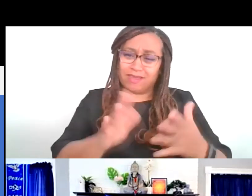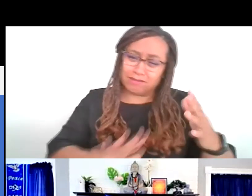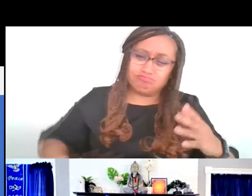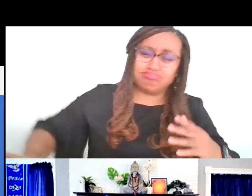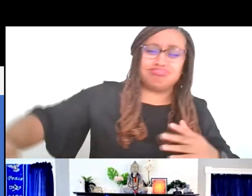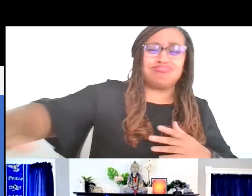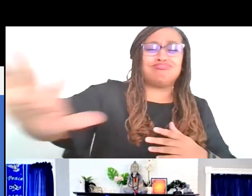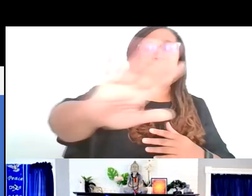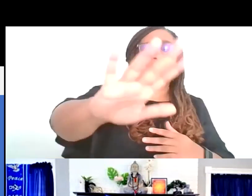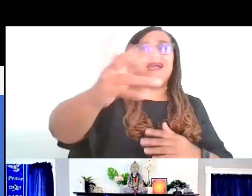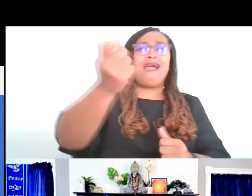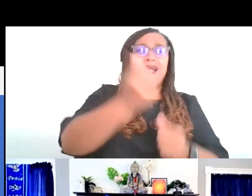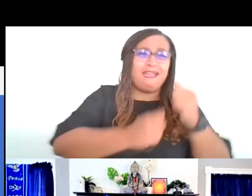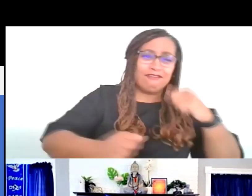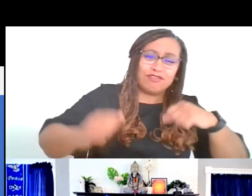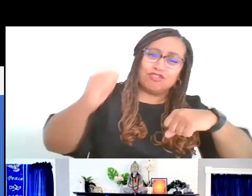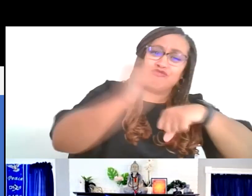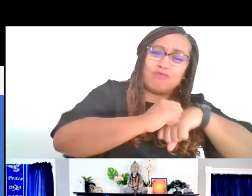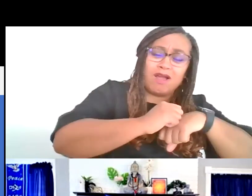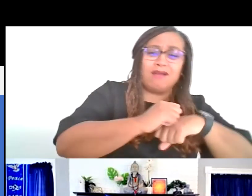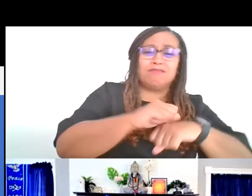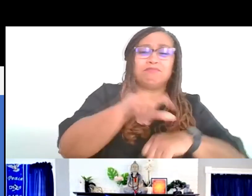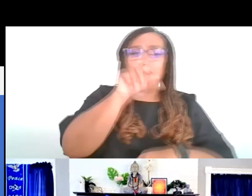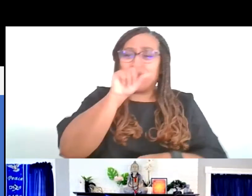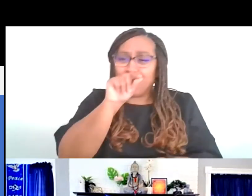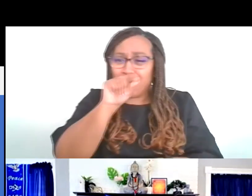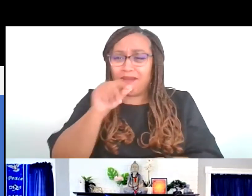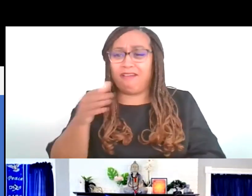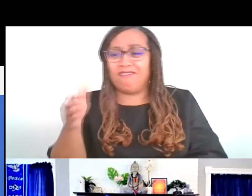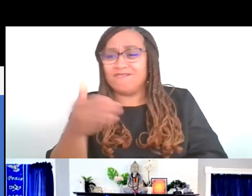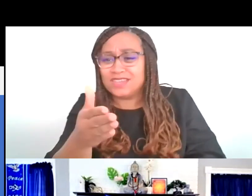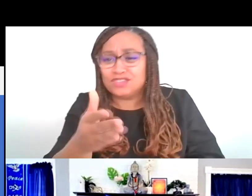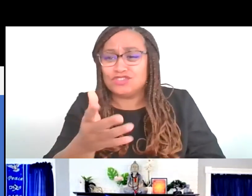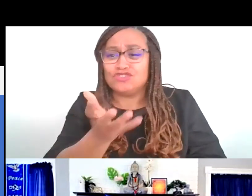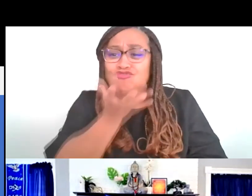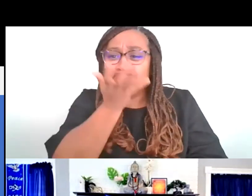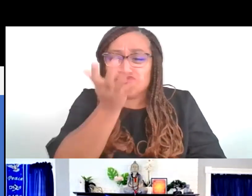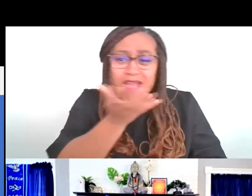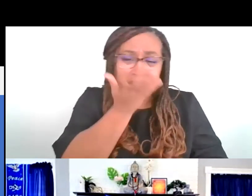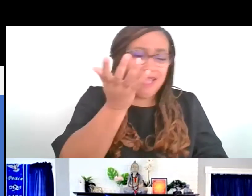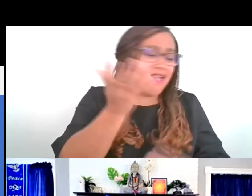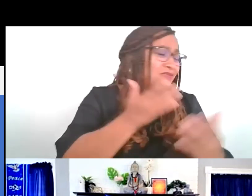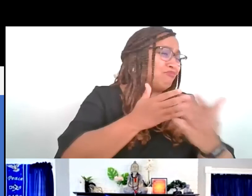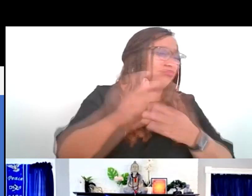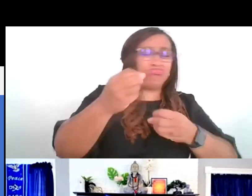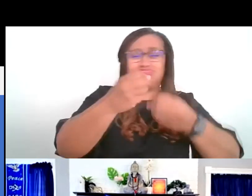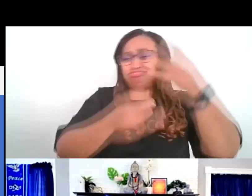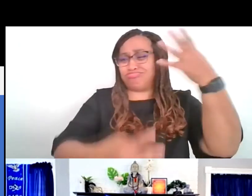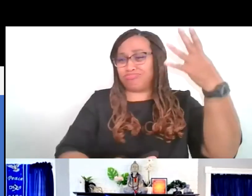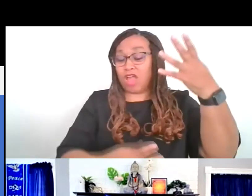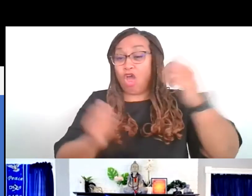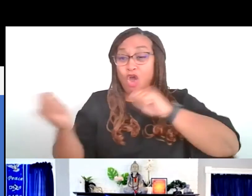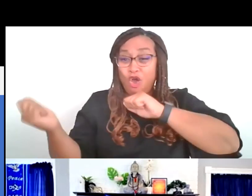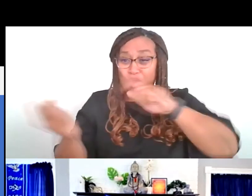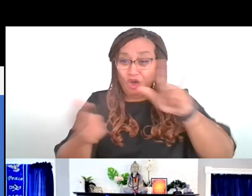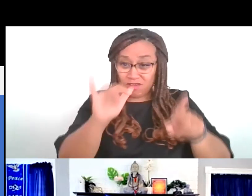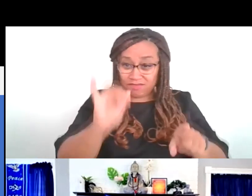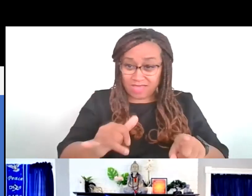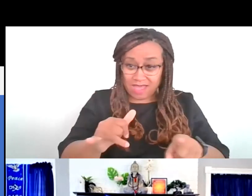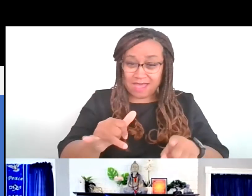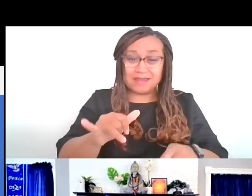every bird, every fish, every blade of grass, because all of it too is and must